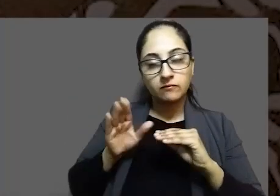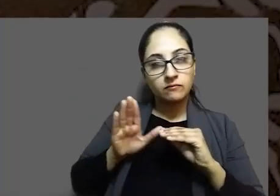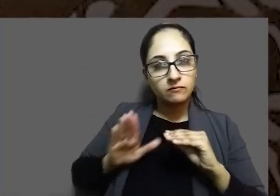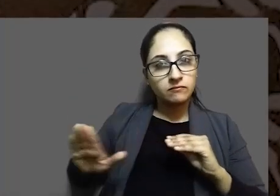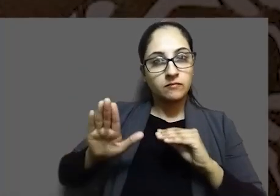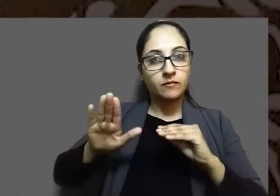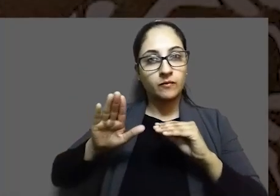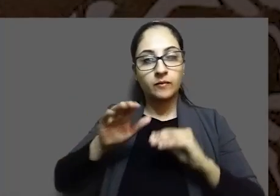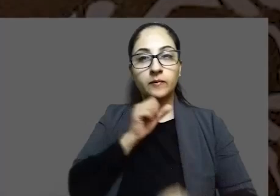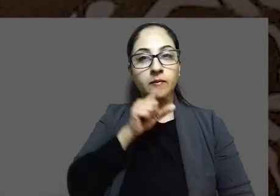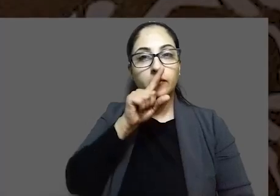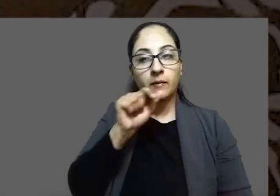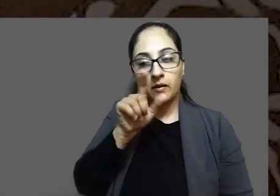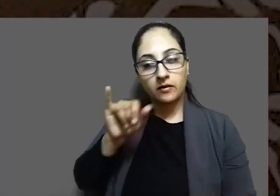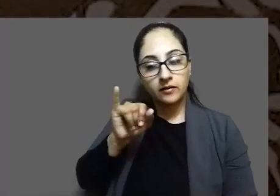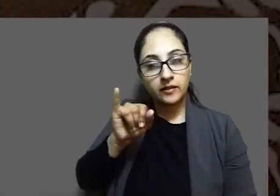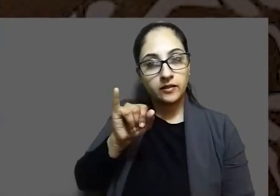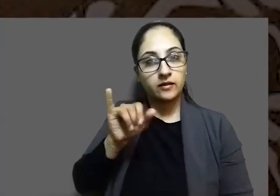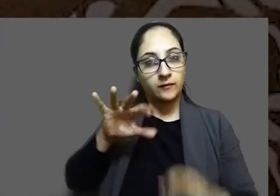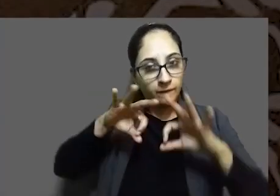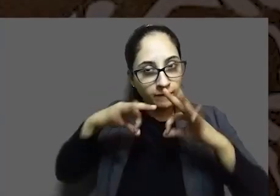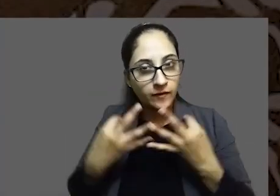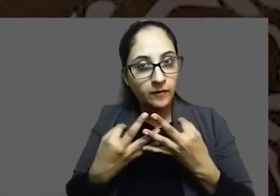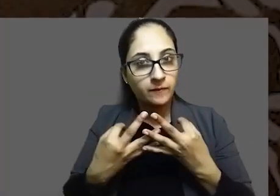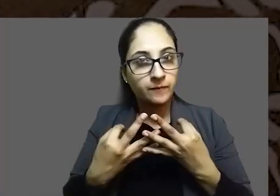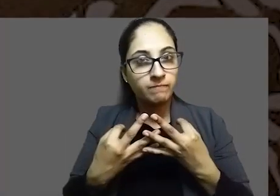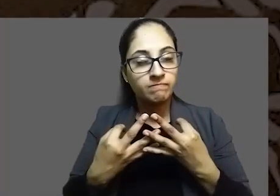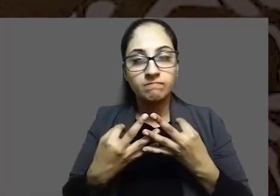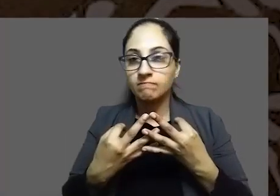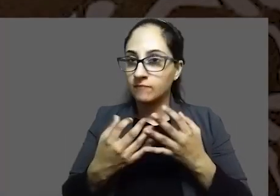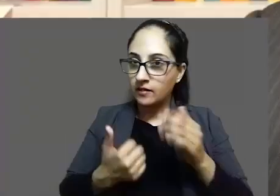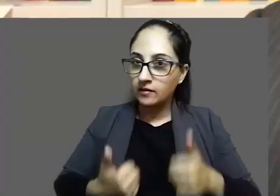can live by the example and legacy of Imam Ali.